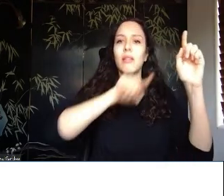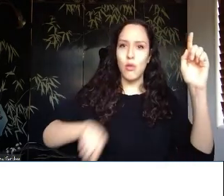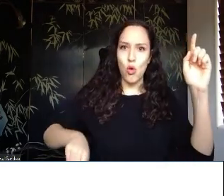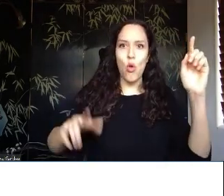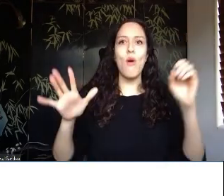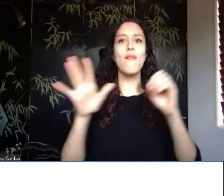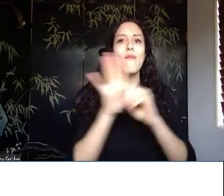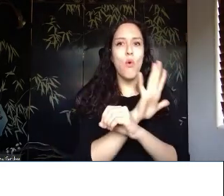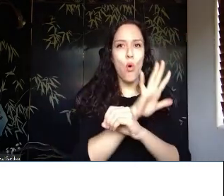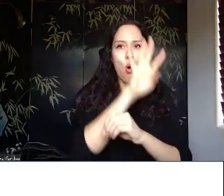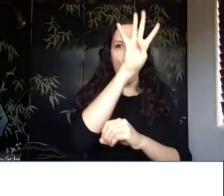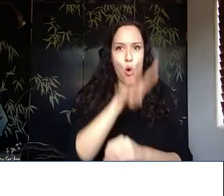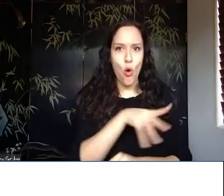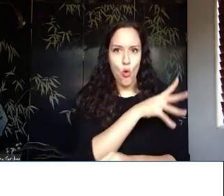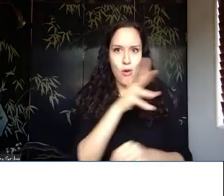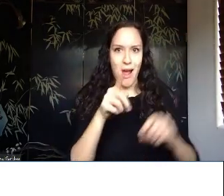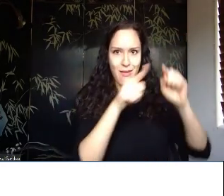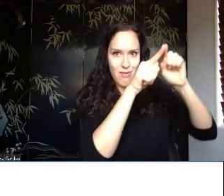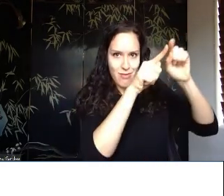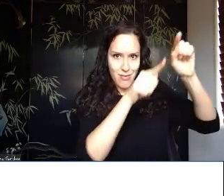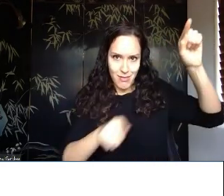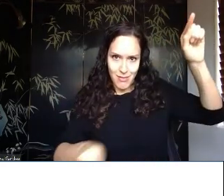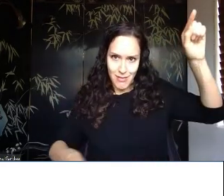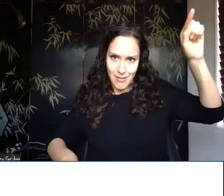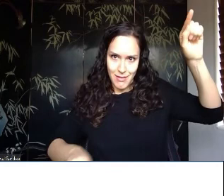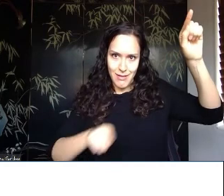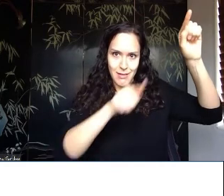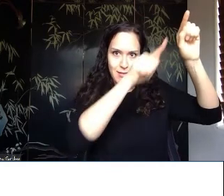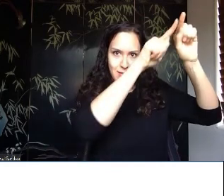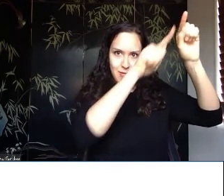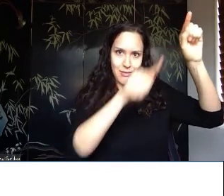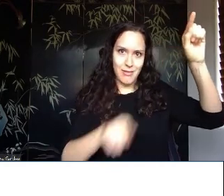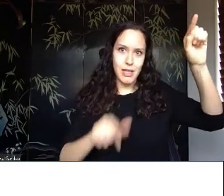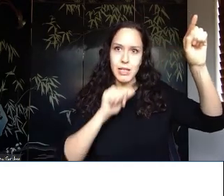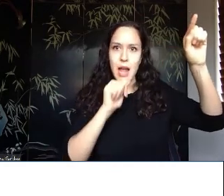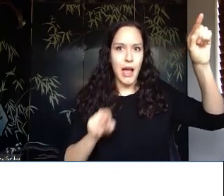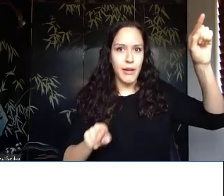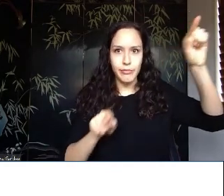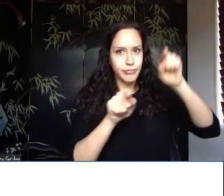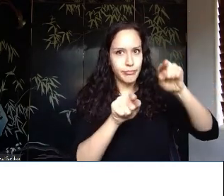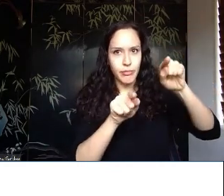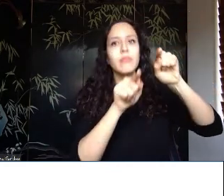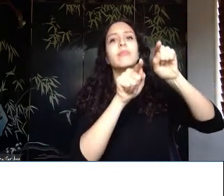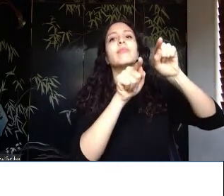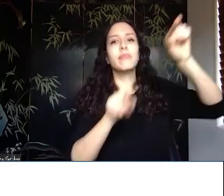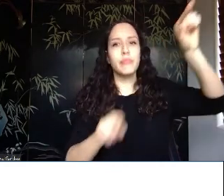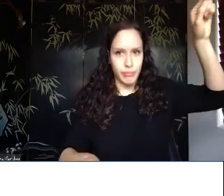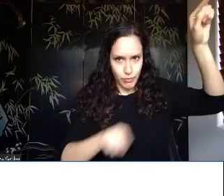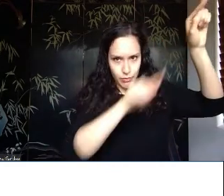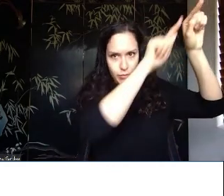All right, go ahead and try that one and see what you get. Press pause and then come back.